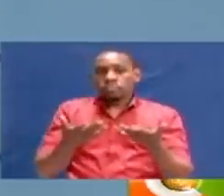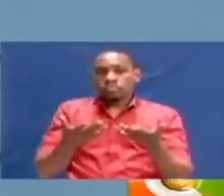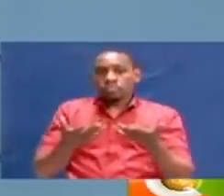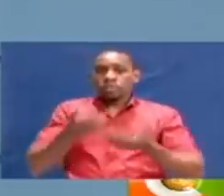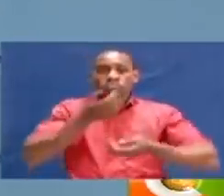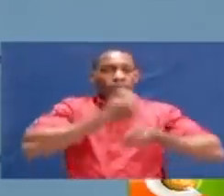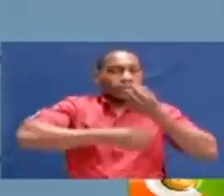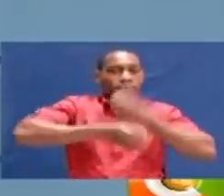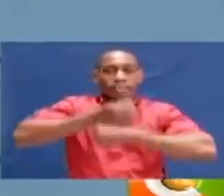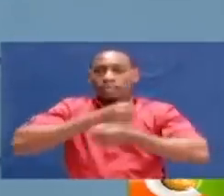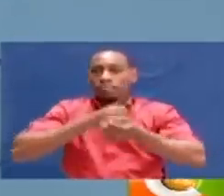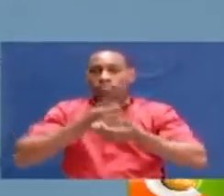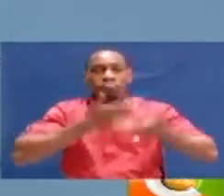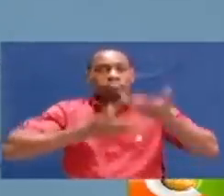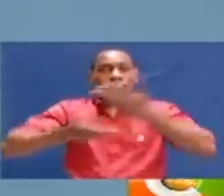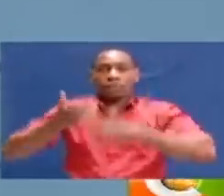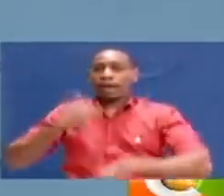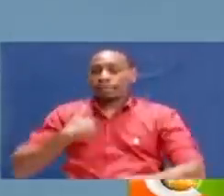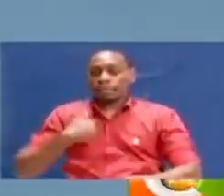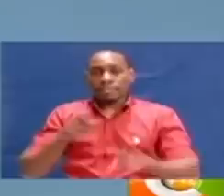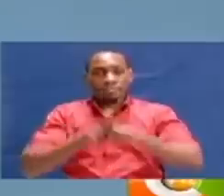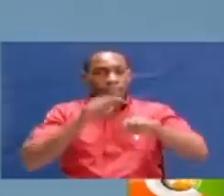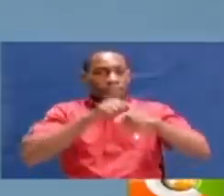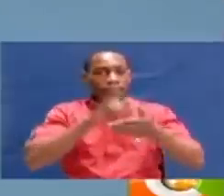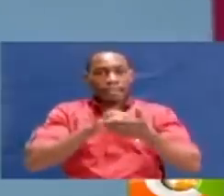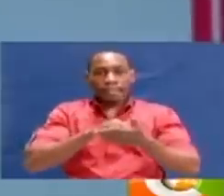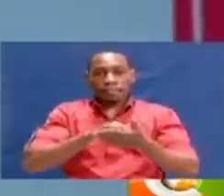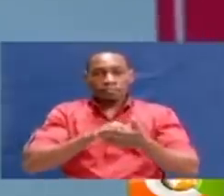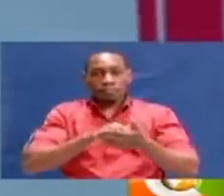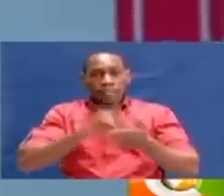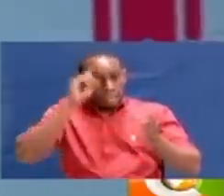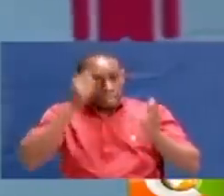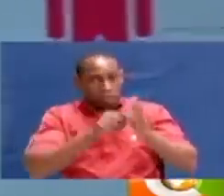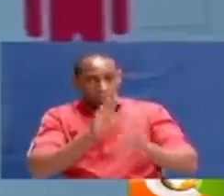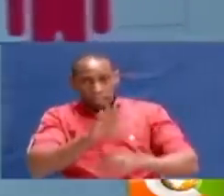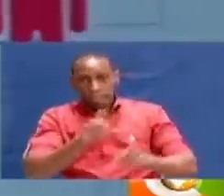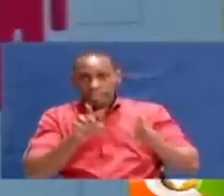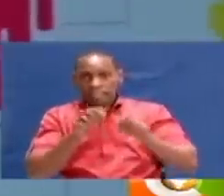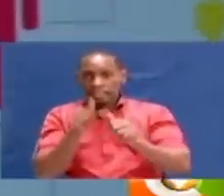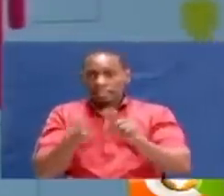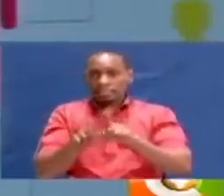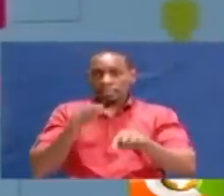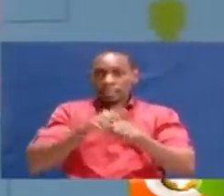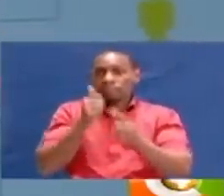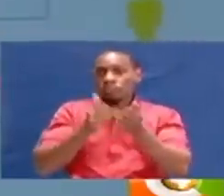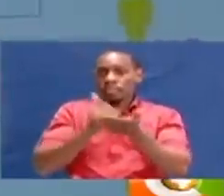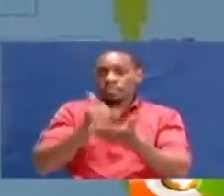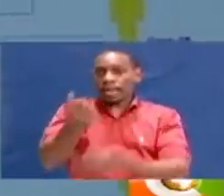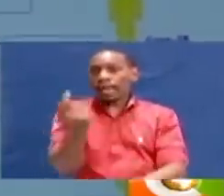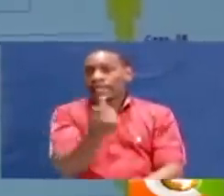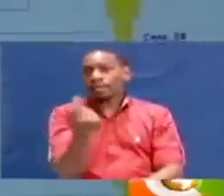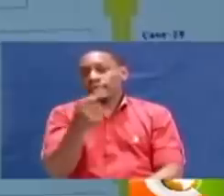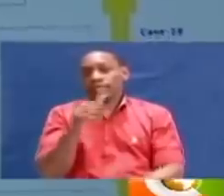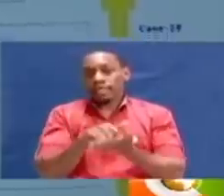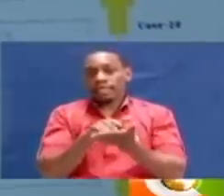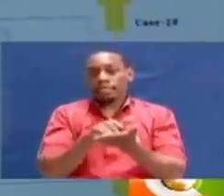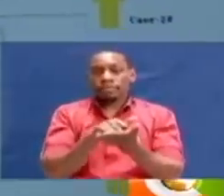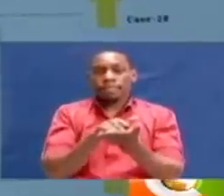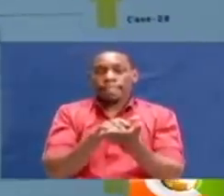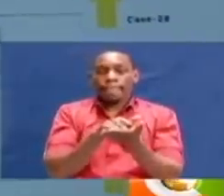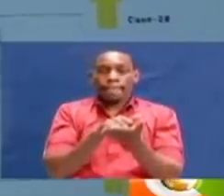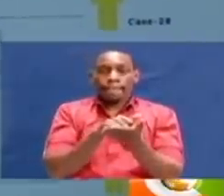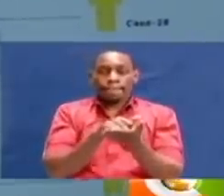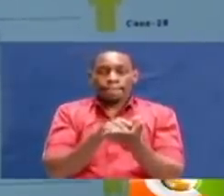much activity this person had, at what time did we discover them, at what time did we isolate them, so that they do not go